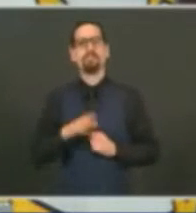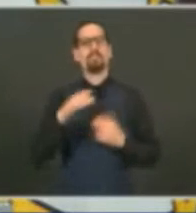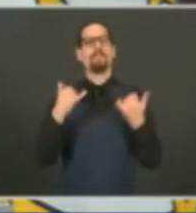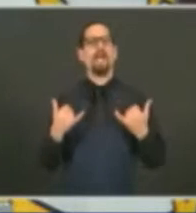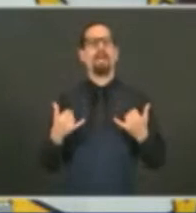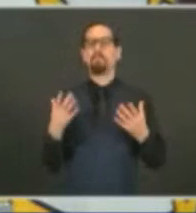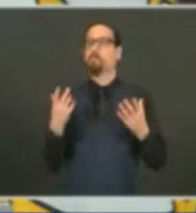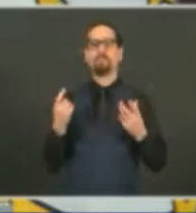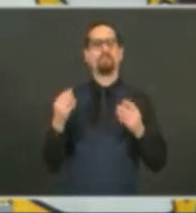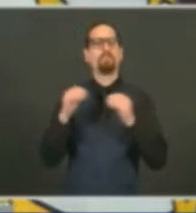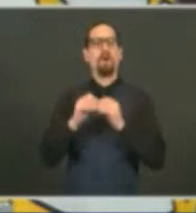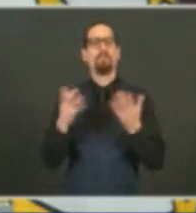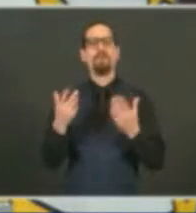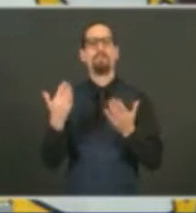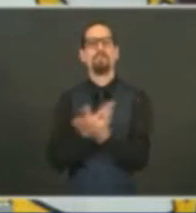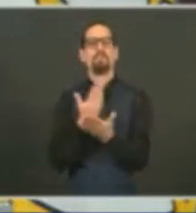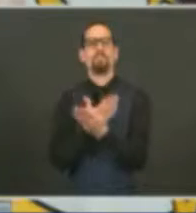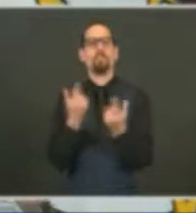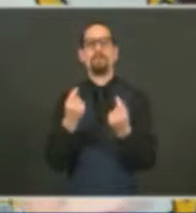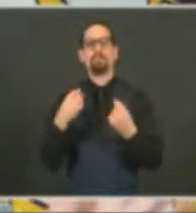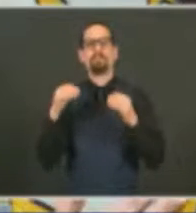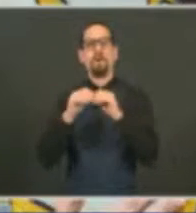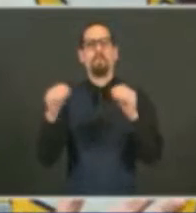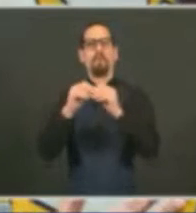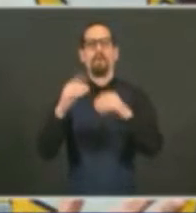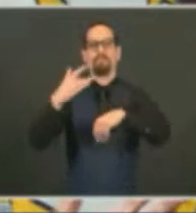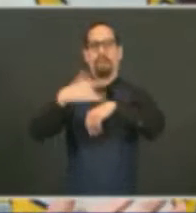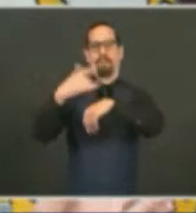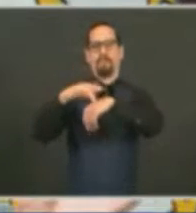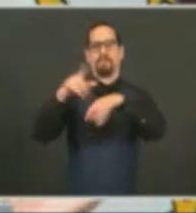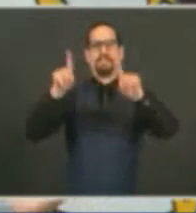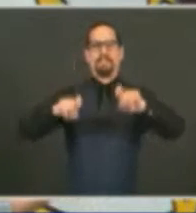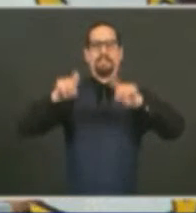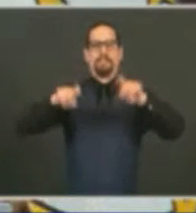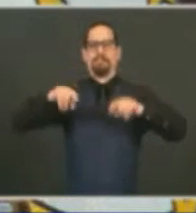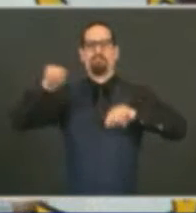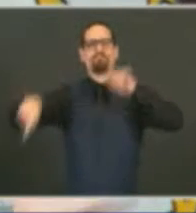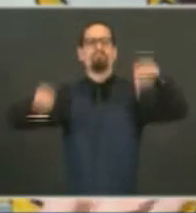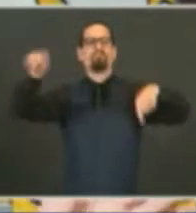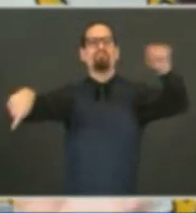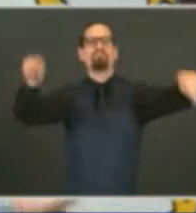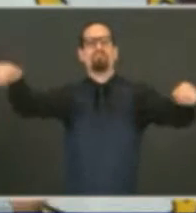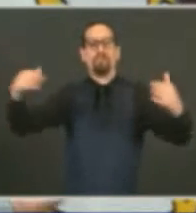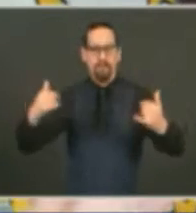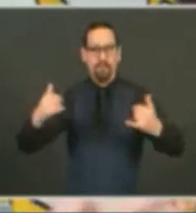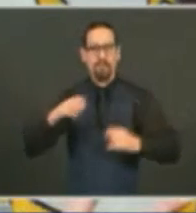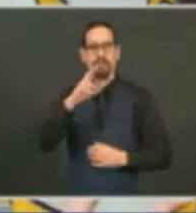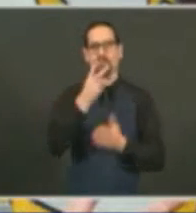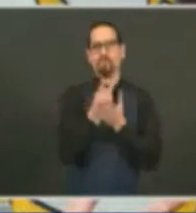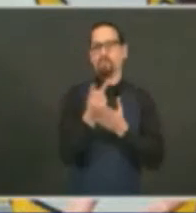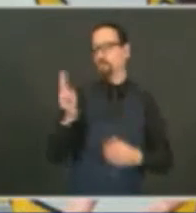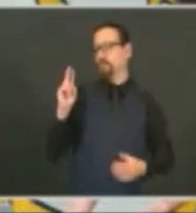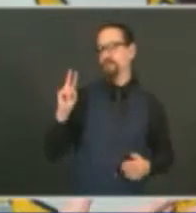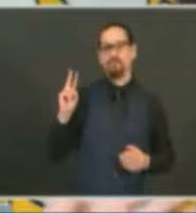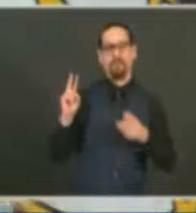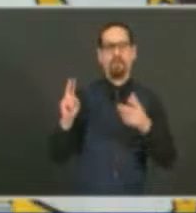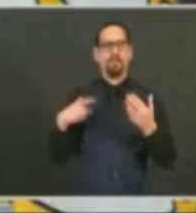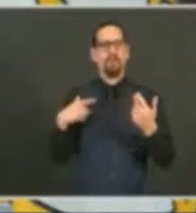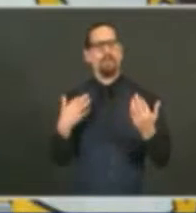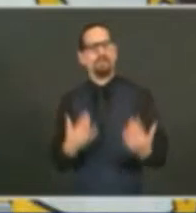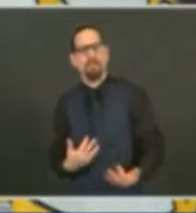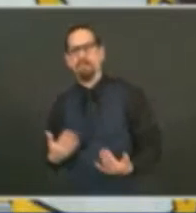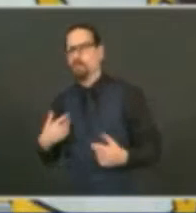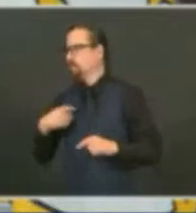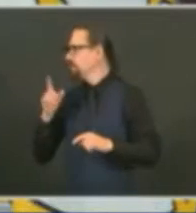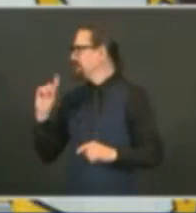get a test. Even if 2 weeks ago you were waiting for days or you couldn't figure it out, it's